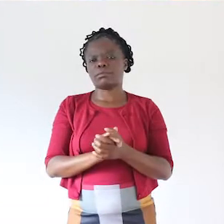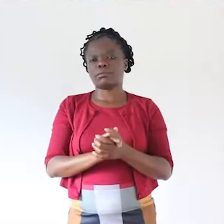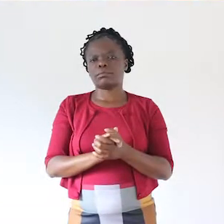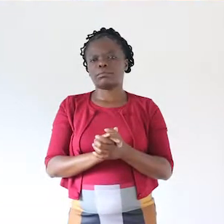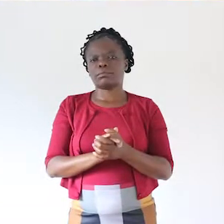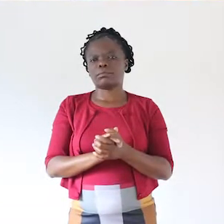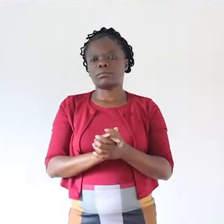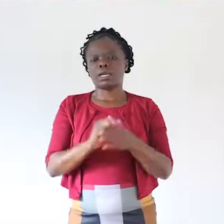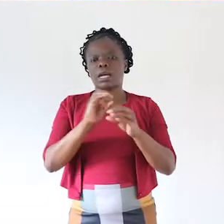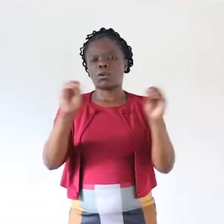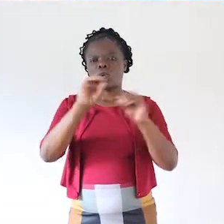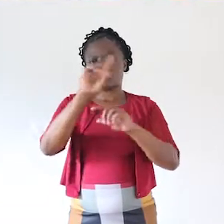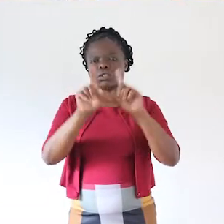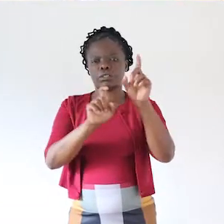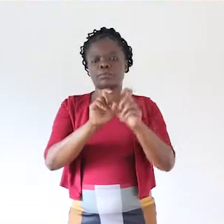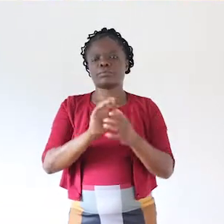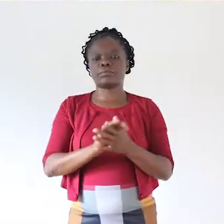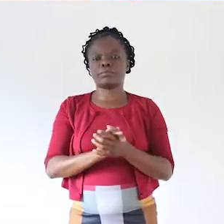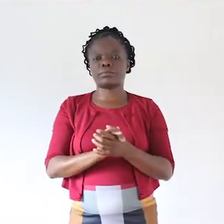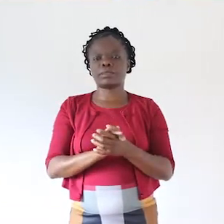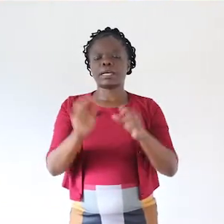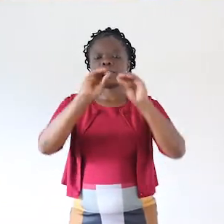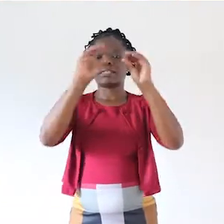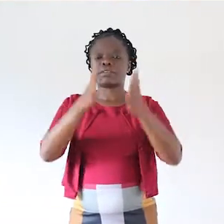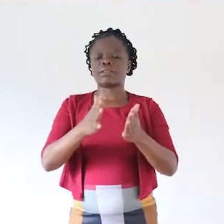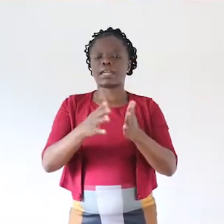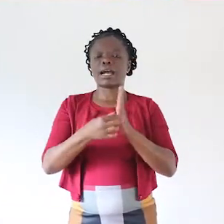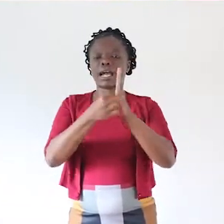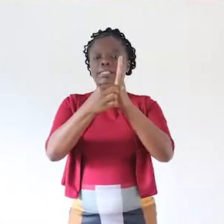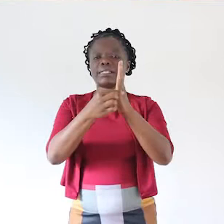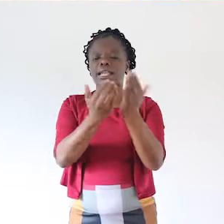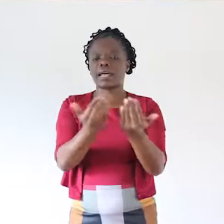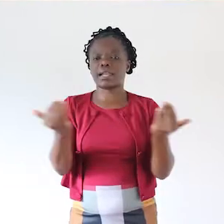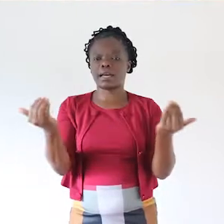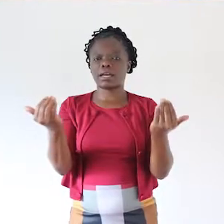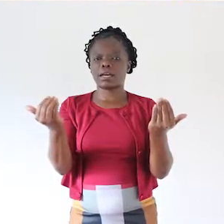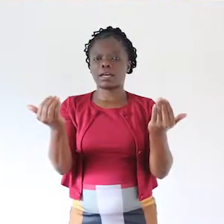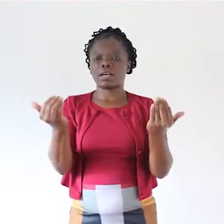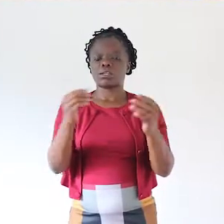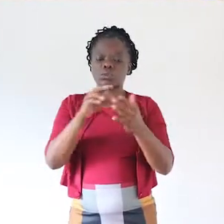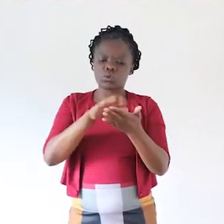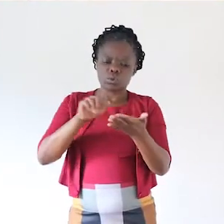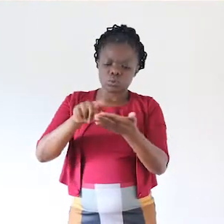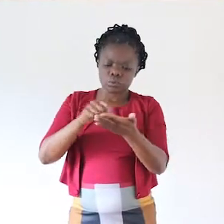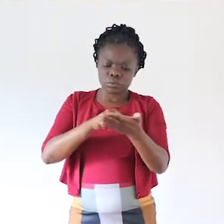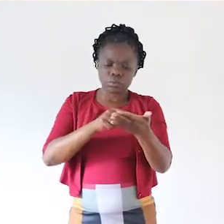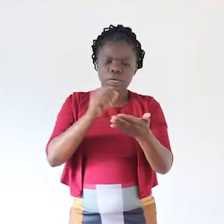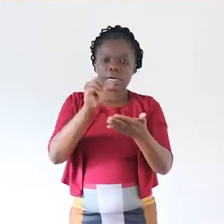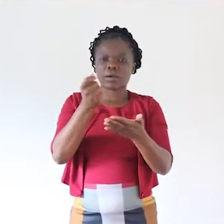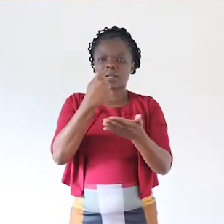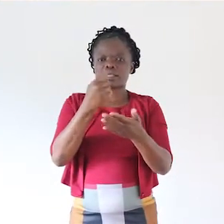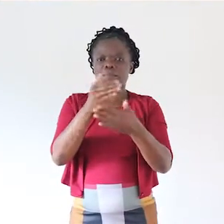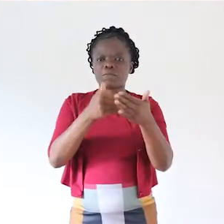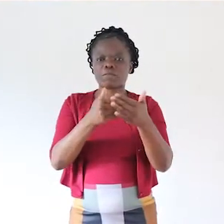No question. You have no question. You are okay? The intervener guides the learner to sort groundnuts